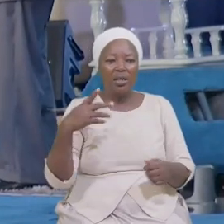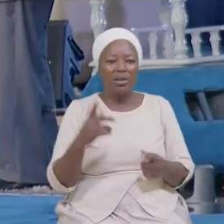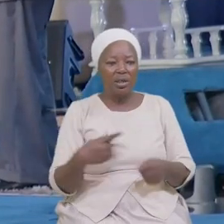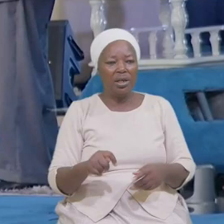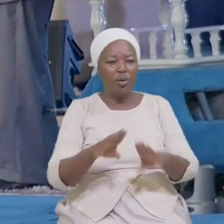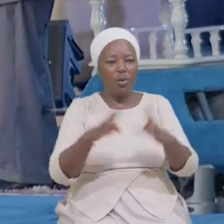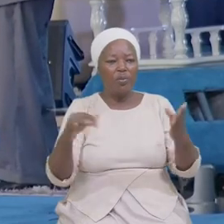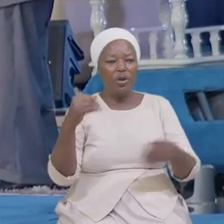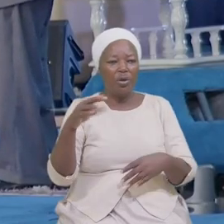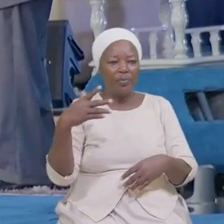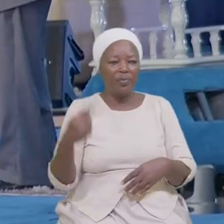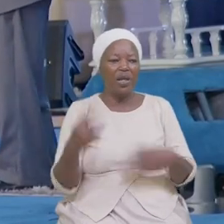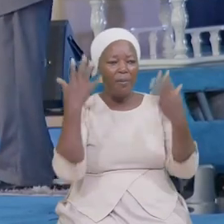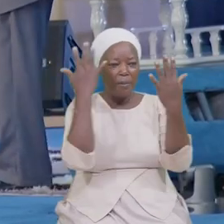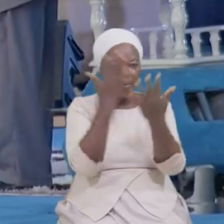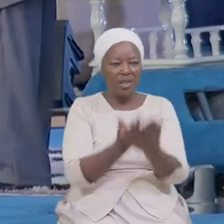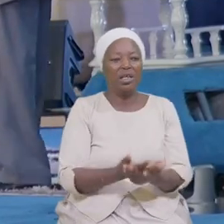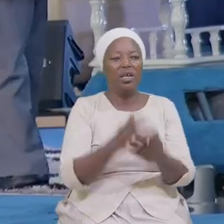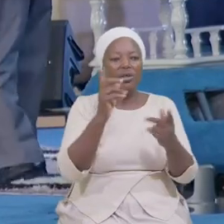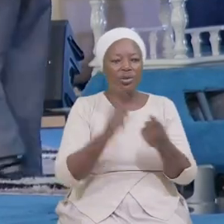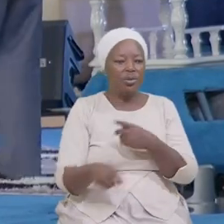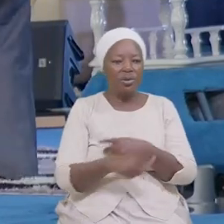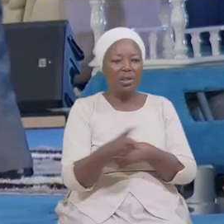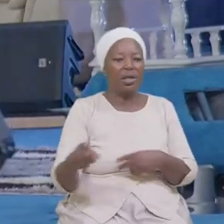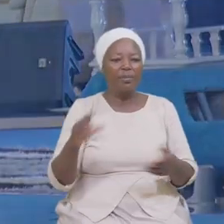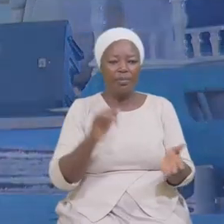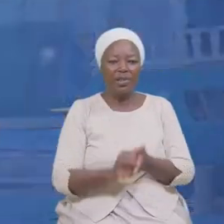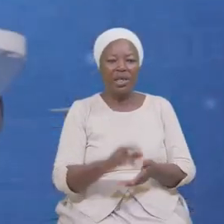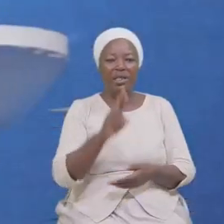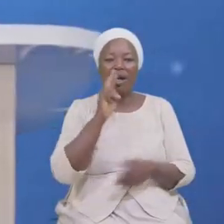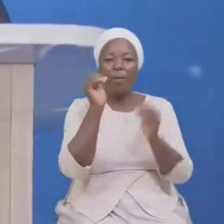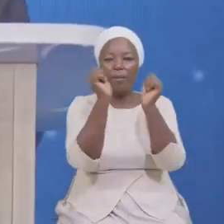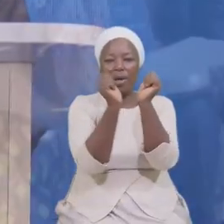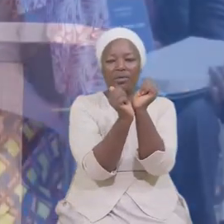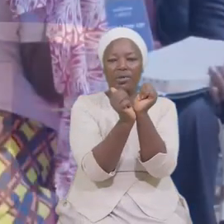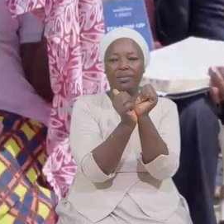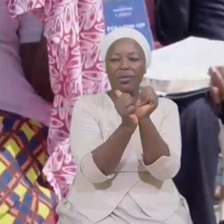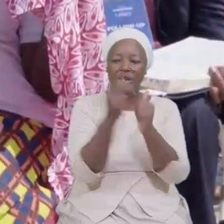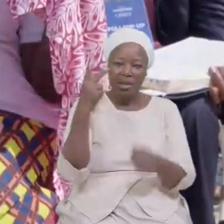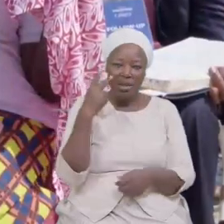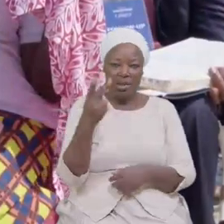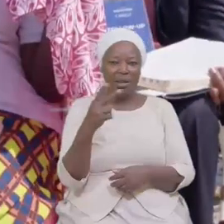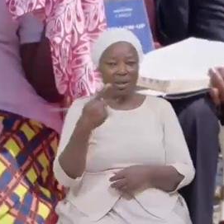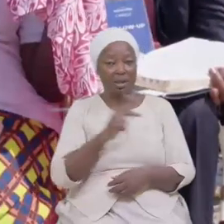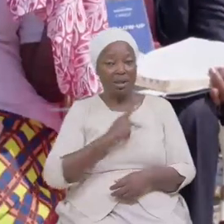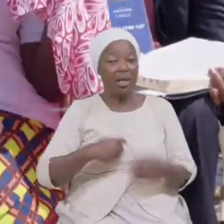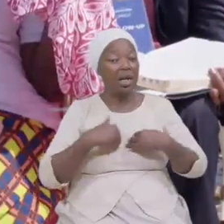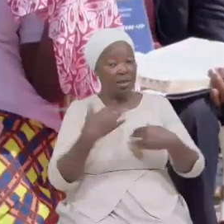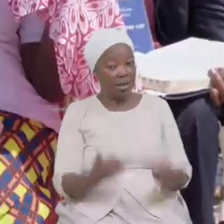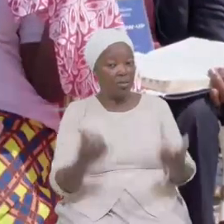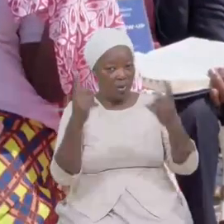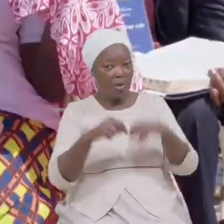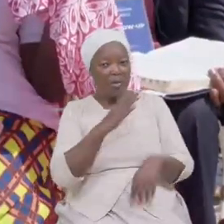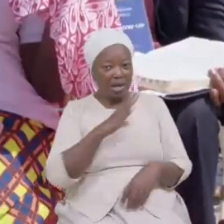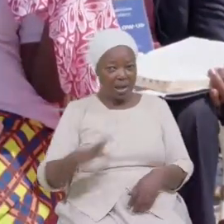the prison to them that are bound. Now let's see, the king has now come. Christ has